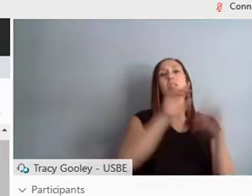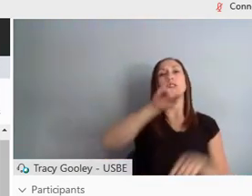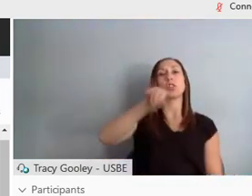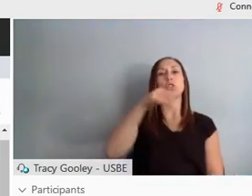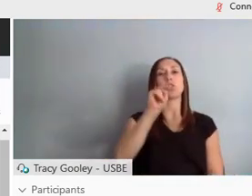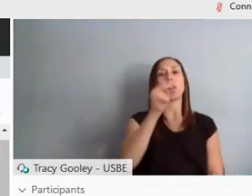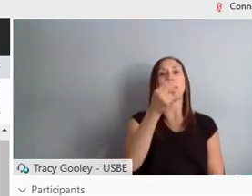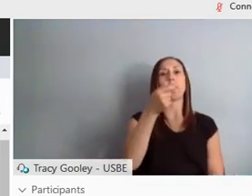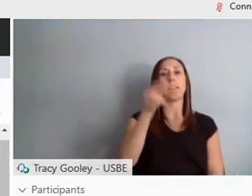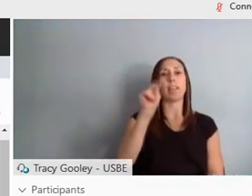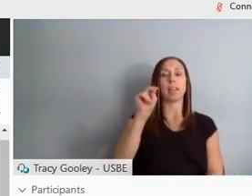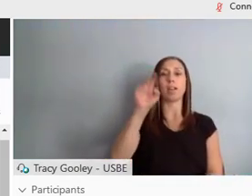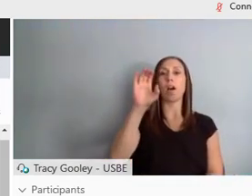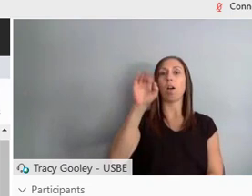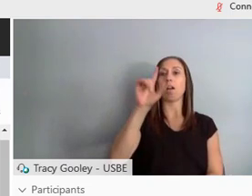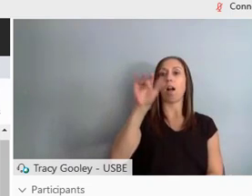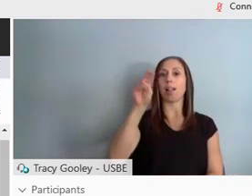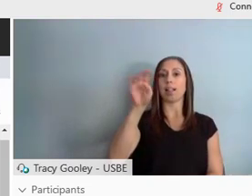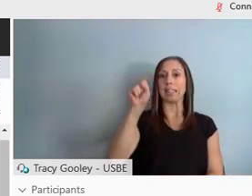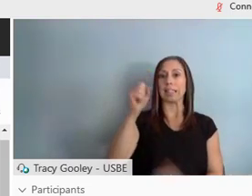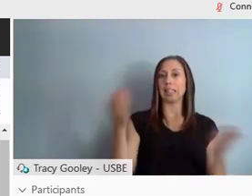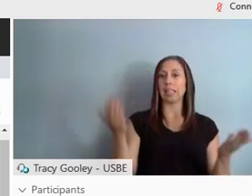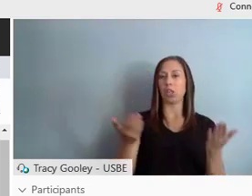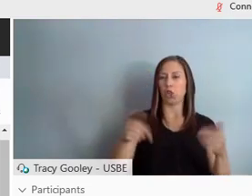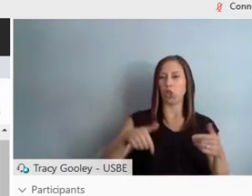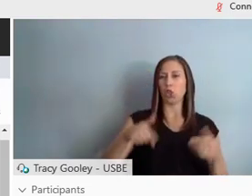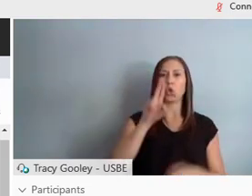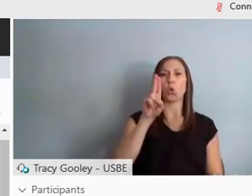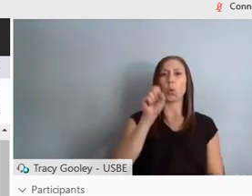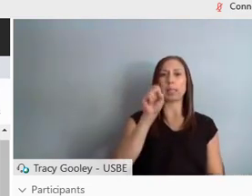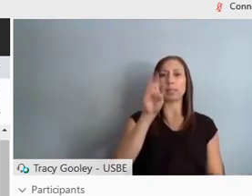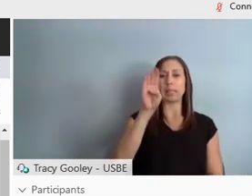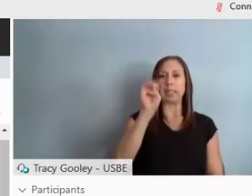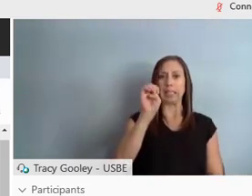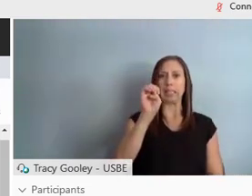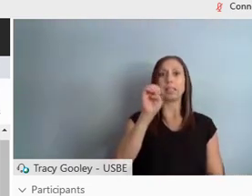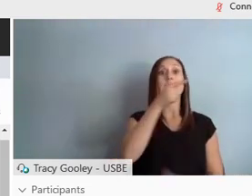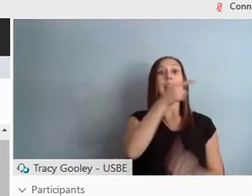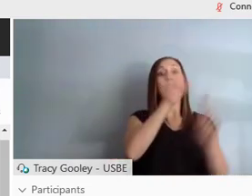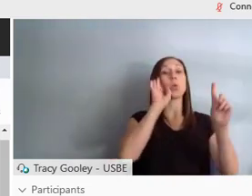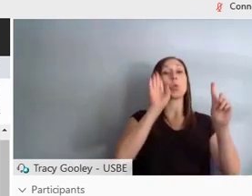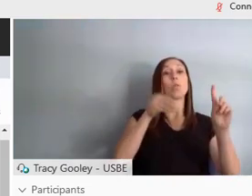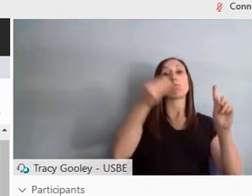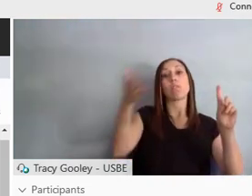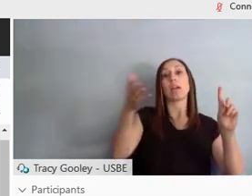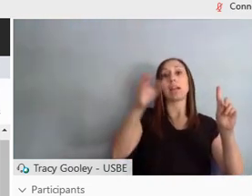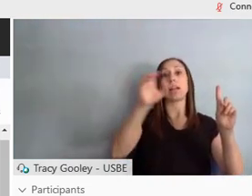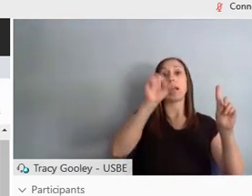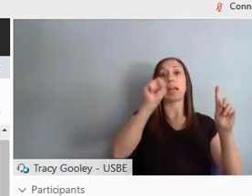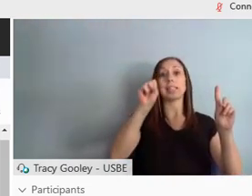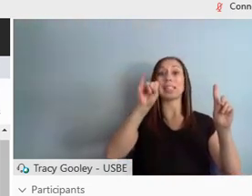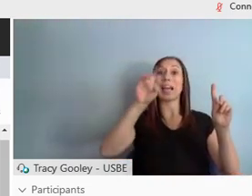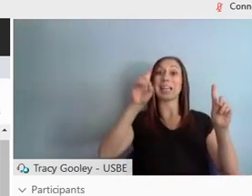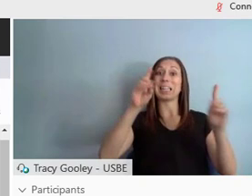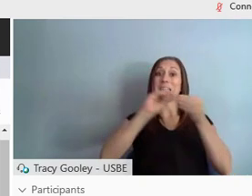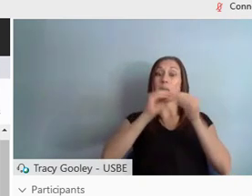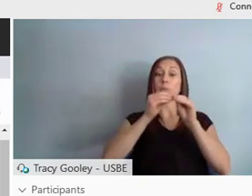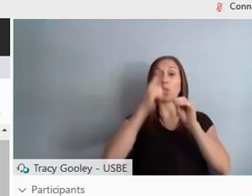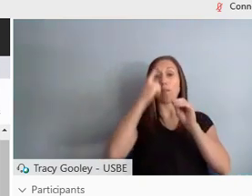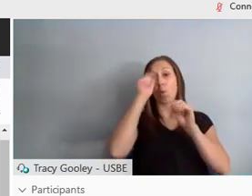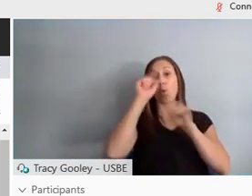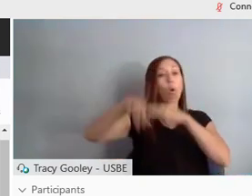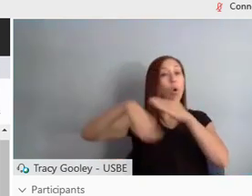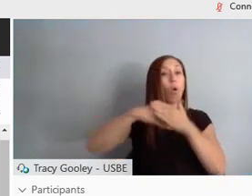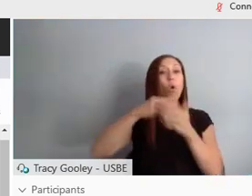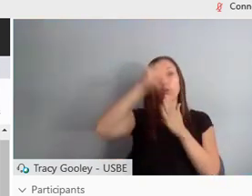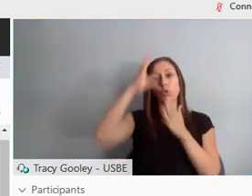here at USBE to get SSID numbers for all of the